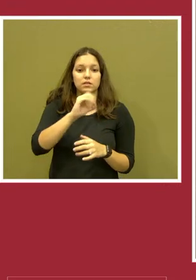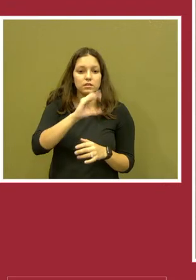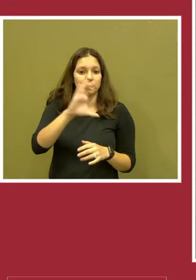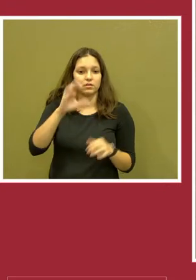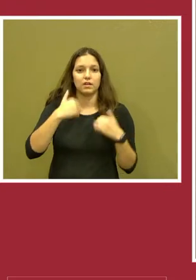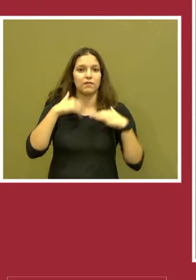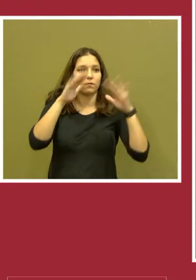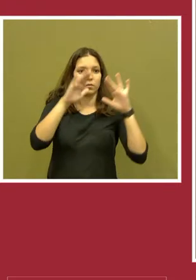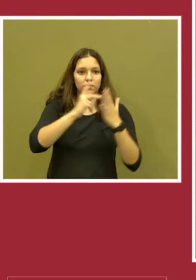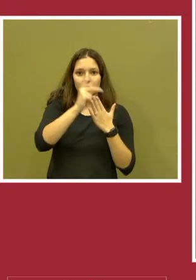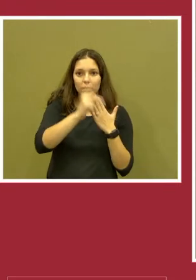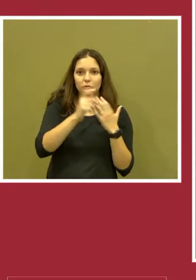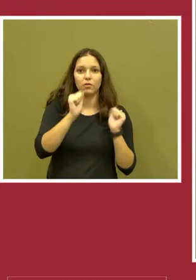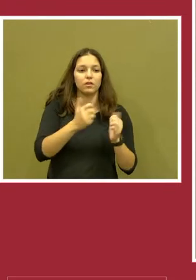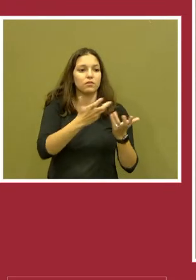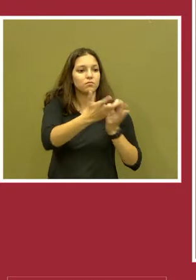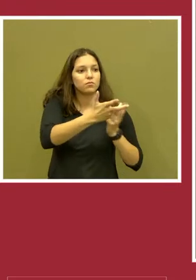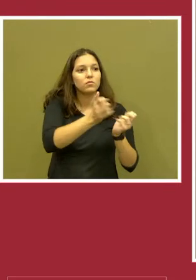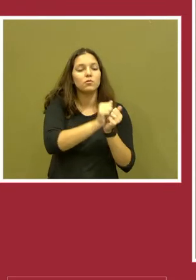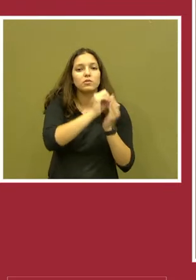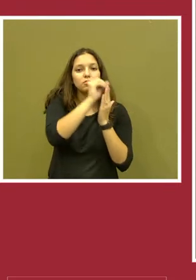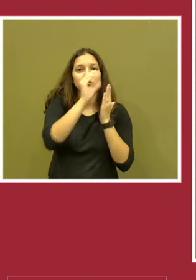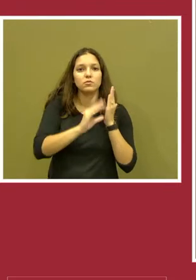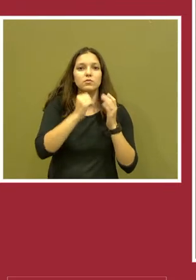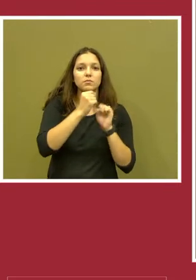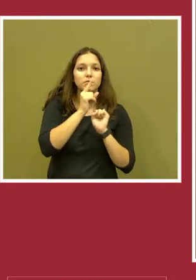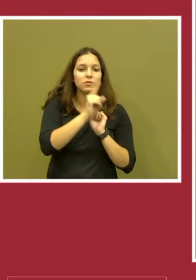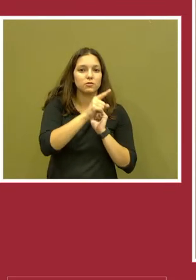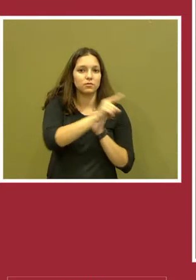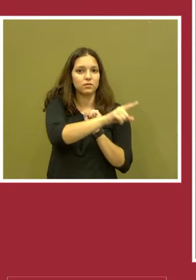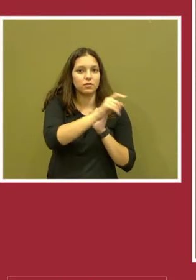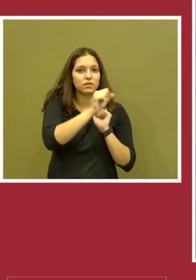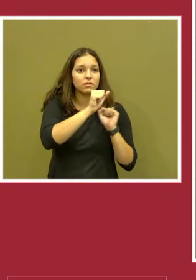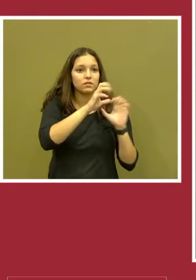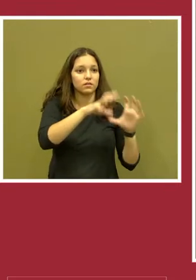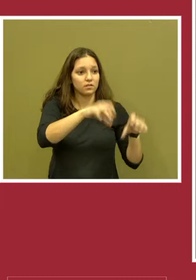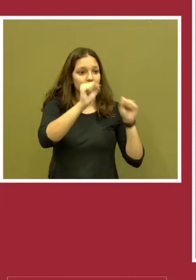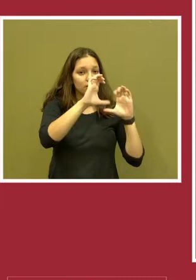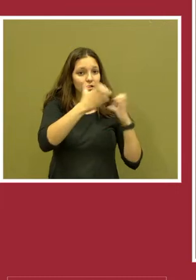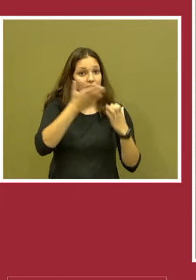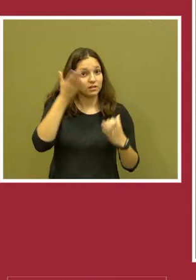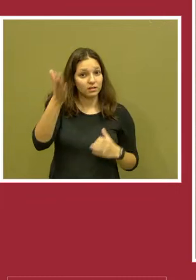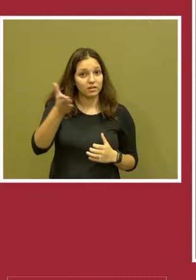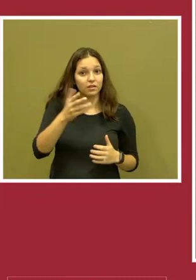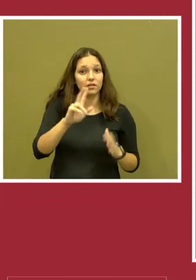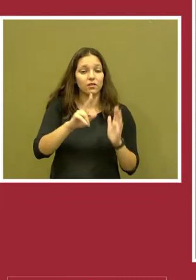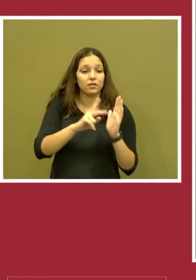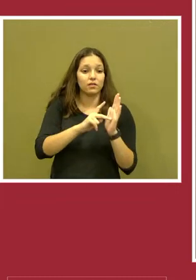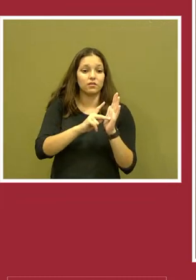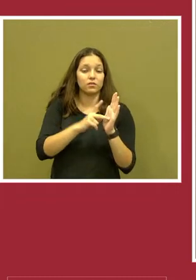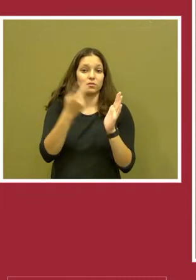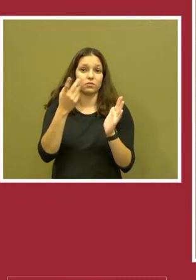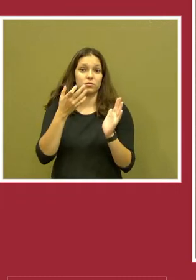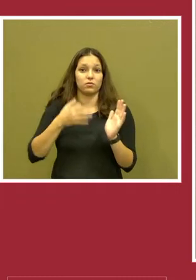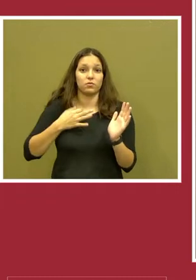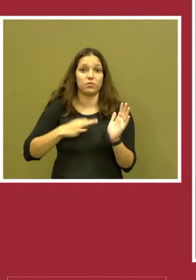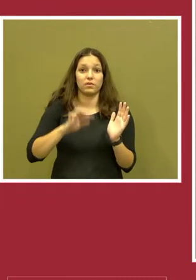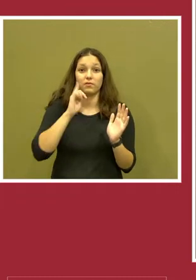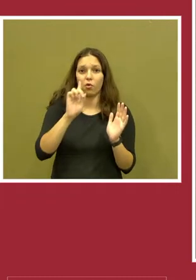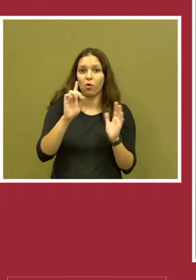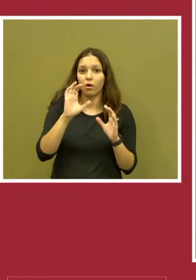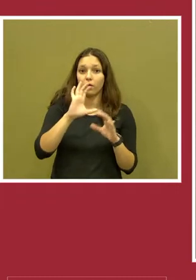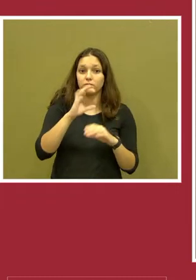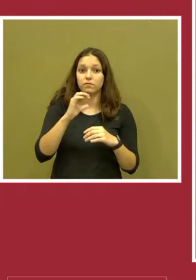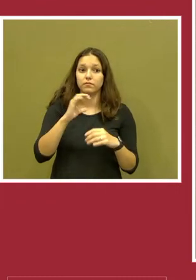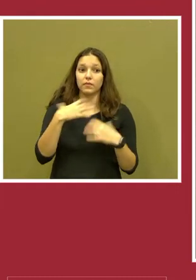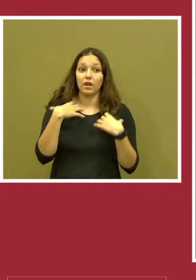there. We could work with that student to get them taking a course up there that could also double count potentially as like a health sciences